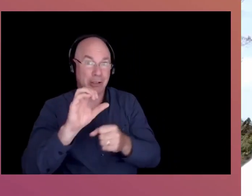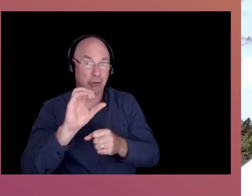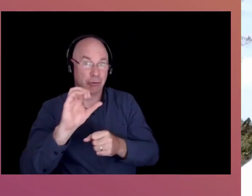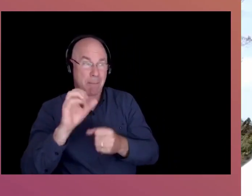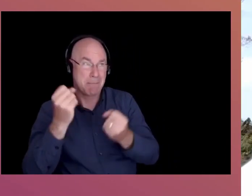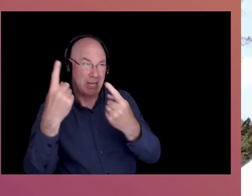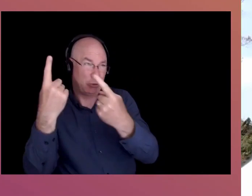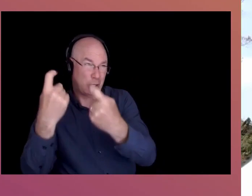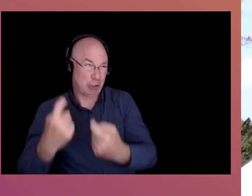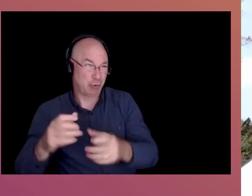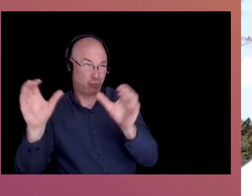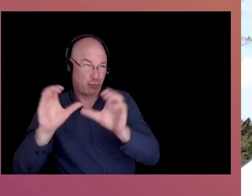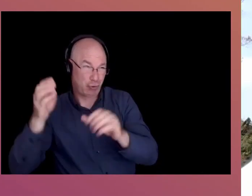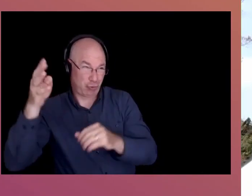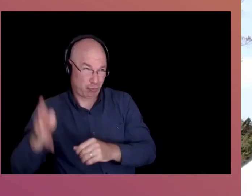box, but